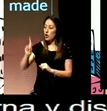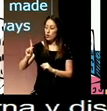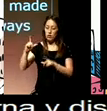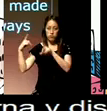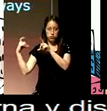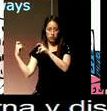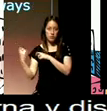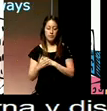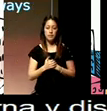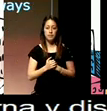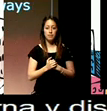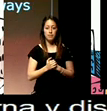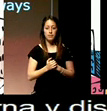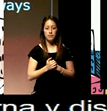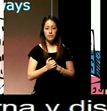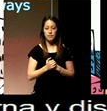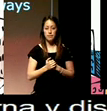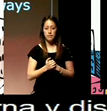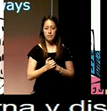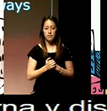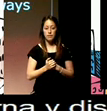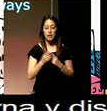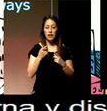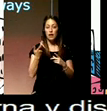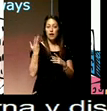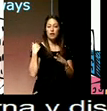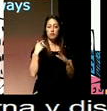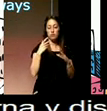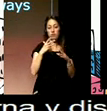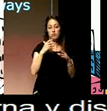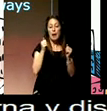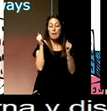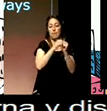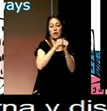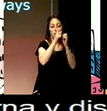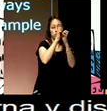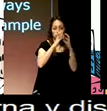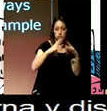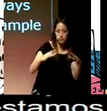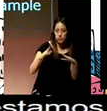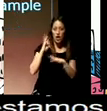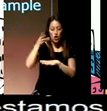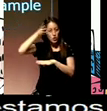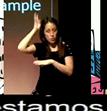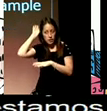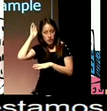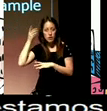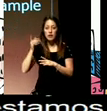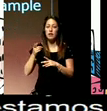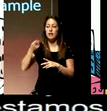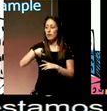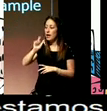Cardo. Another example in the south of Italy, Matera, The raised museum route